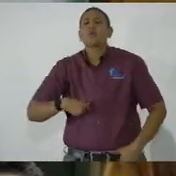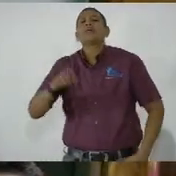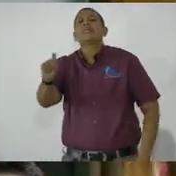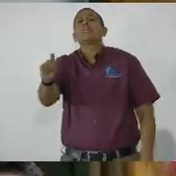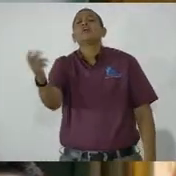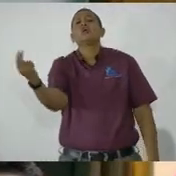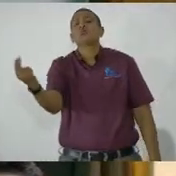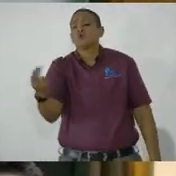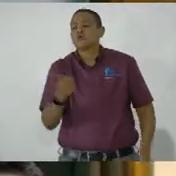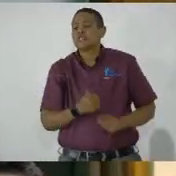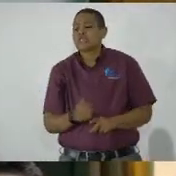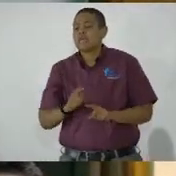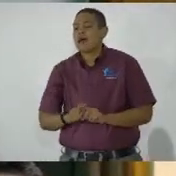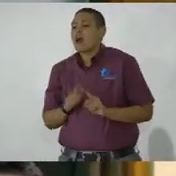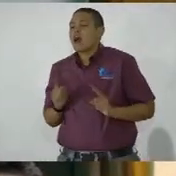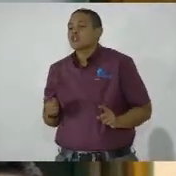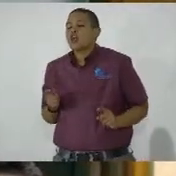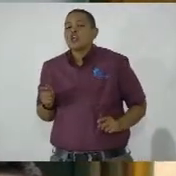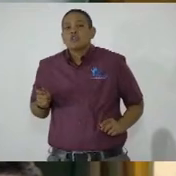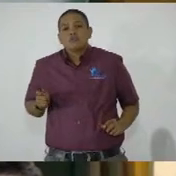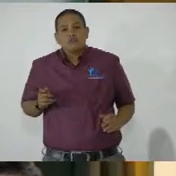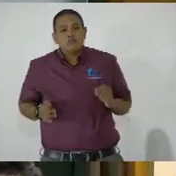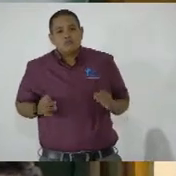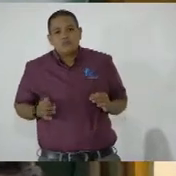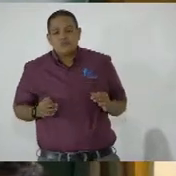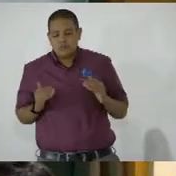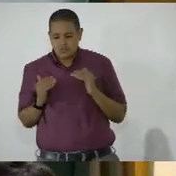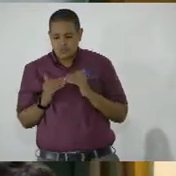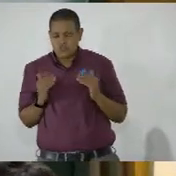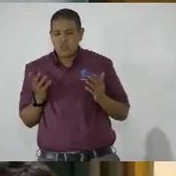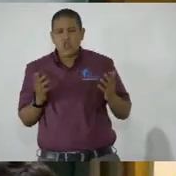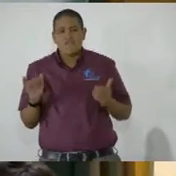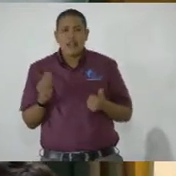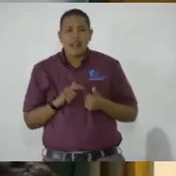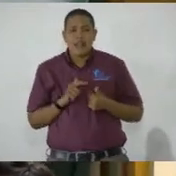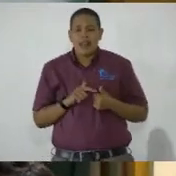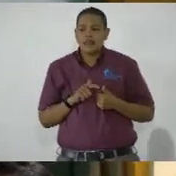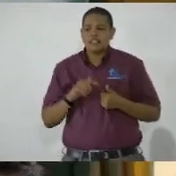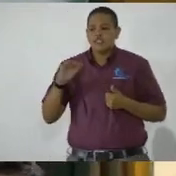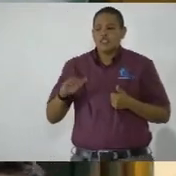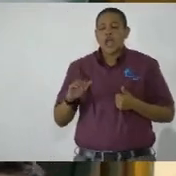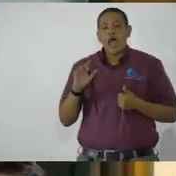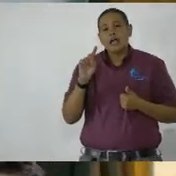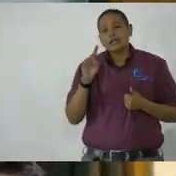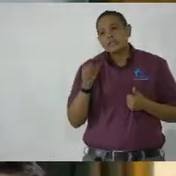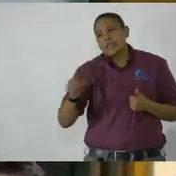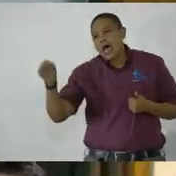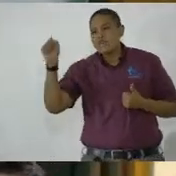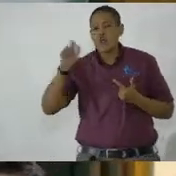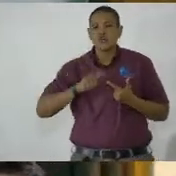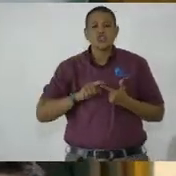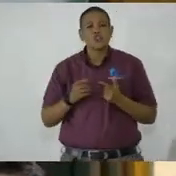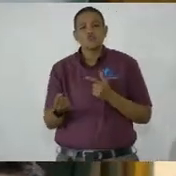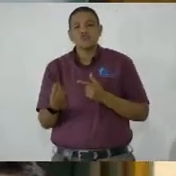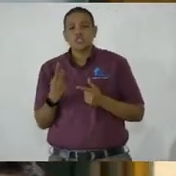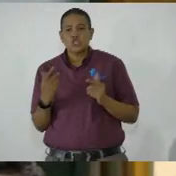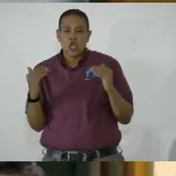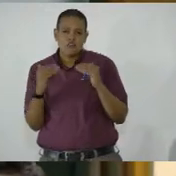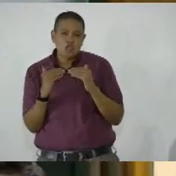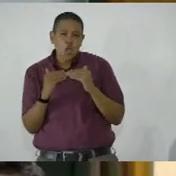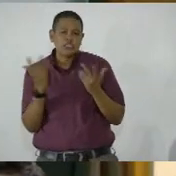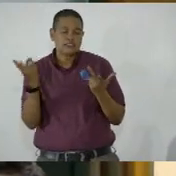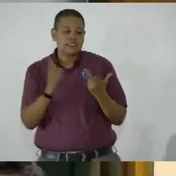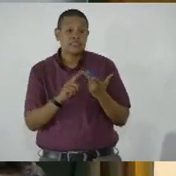use alternate justice services, such as child diversion, restorative justice, and in the civil